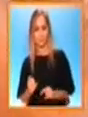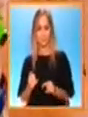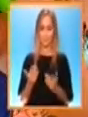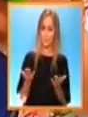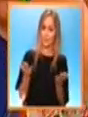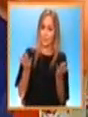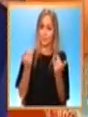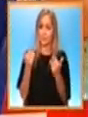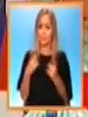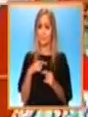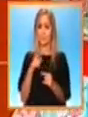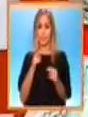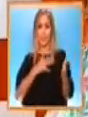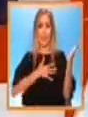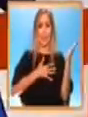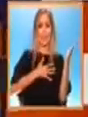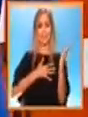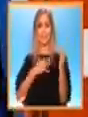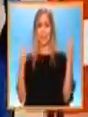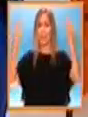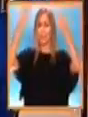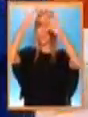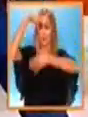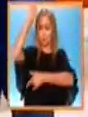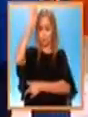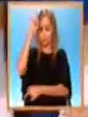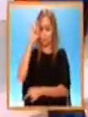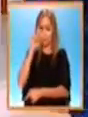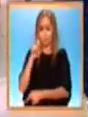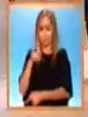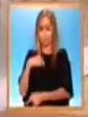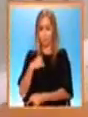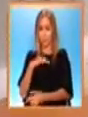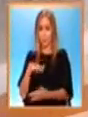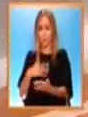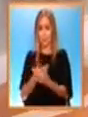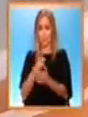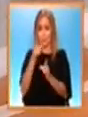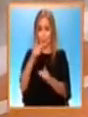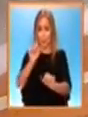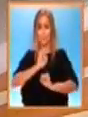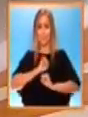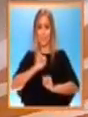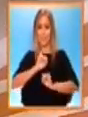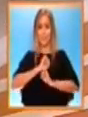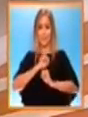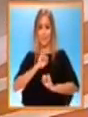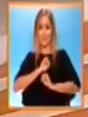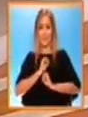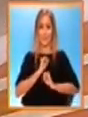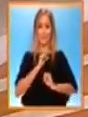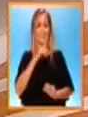shines. Come out. We'll dance the night away. I'm gonna make you my Sherry,